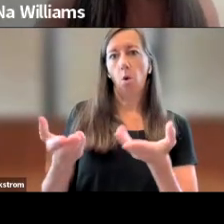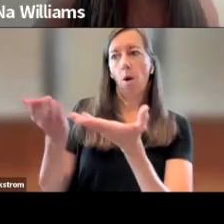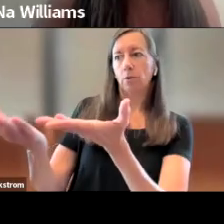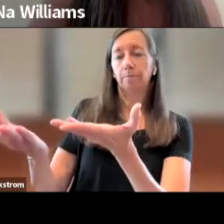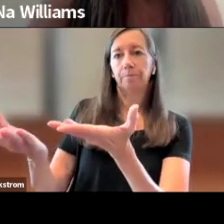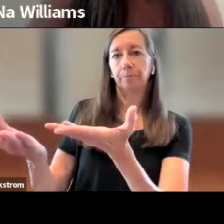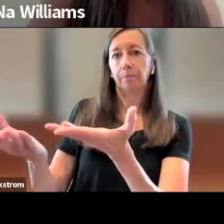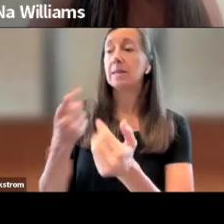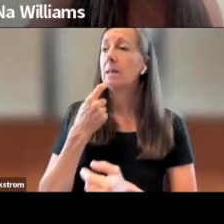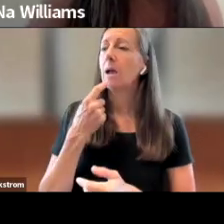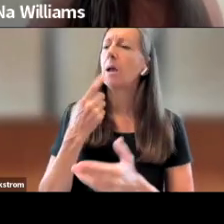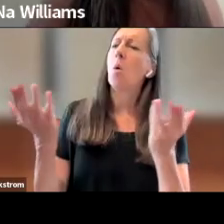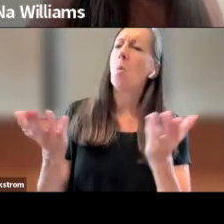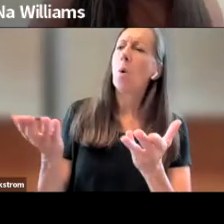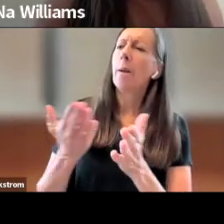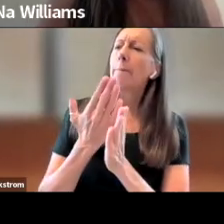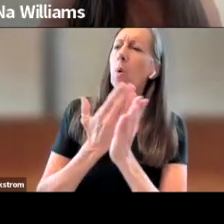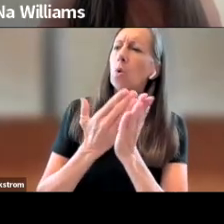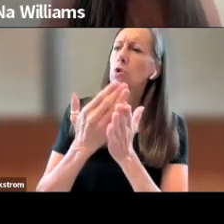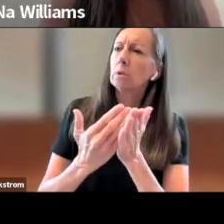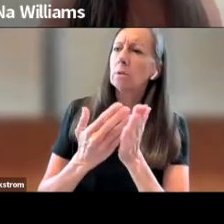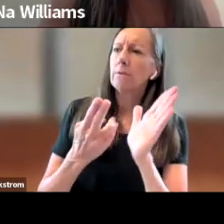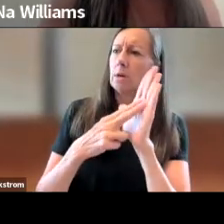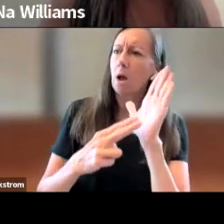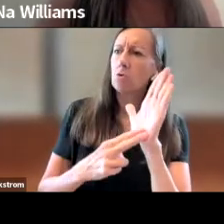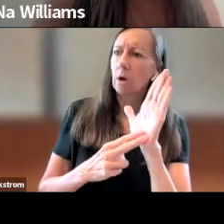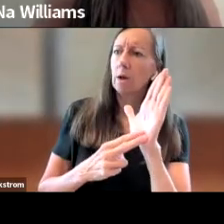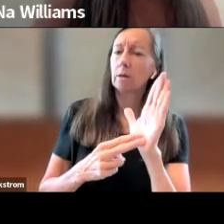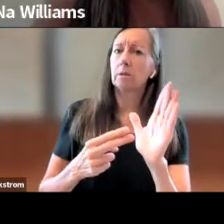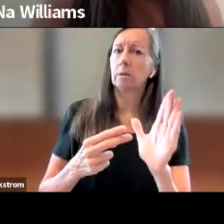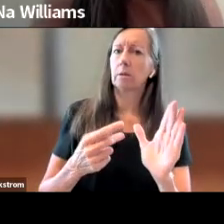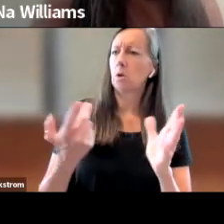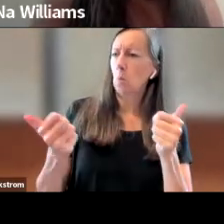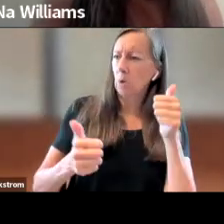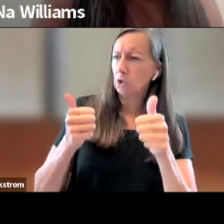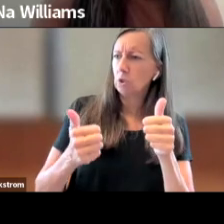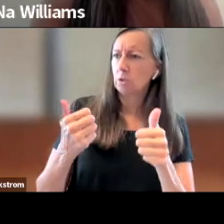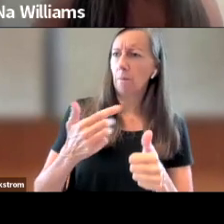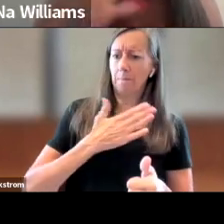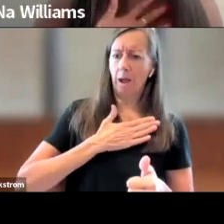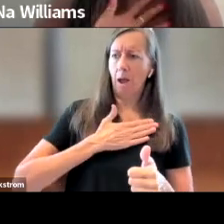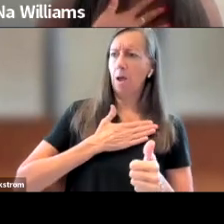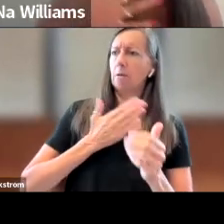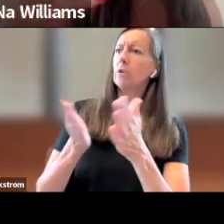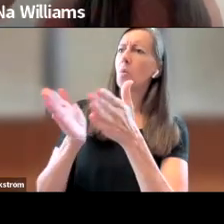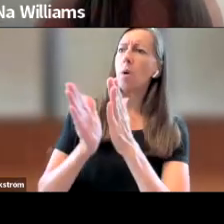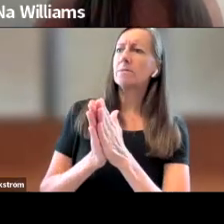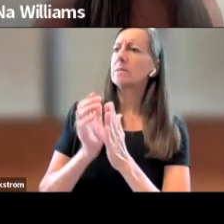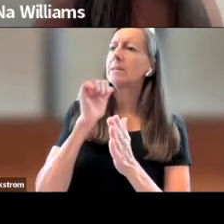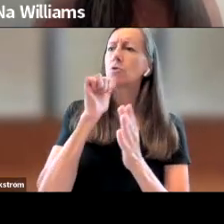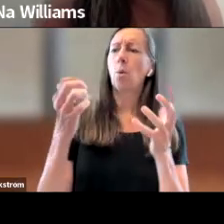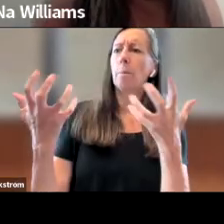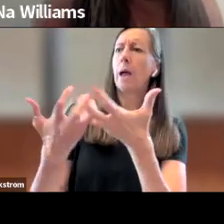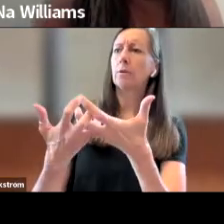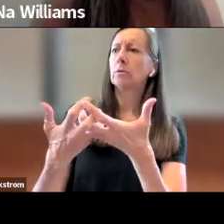or what request I have that don't work for you. I'm willing